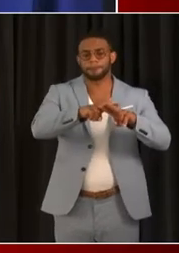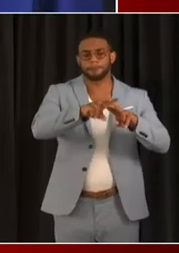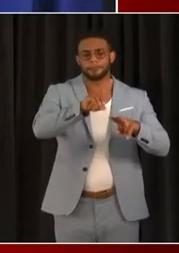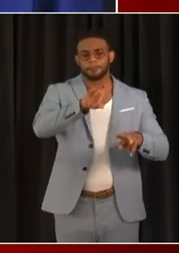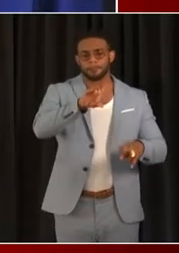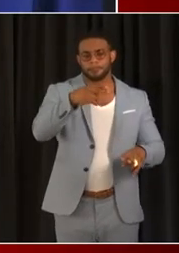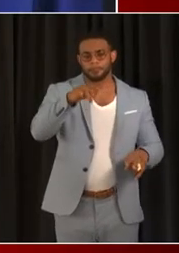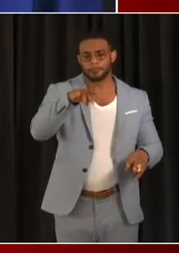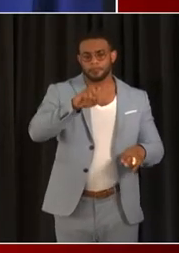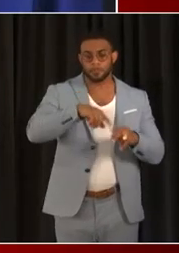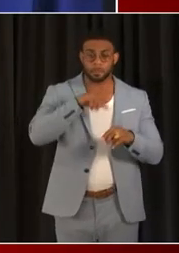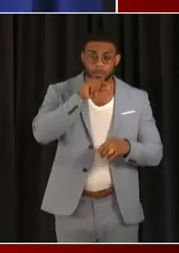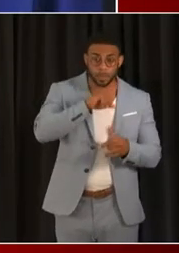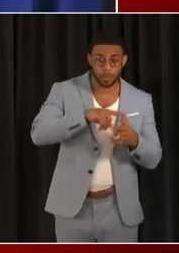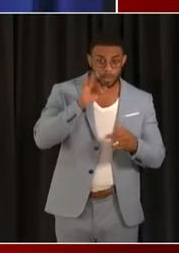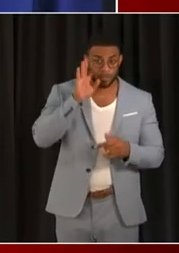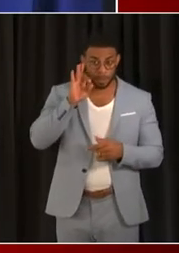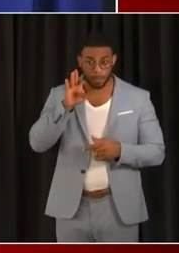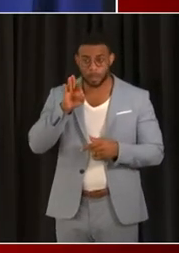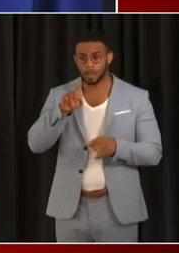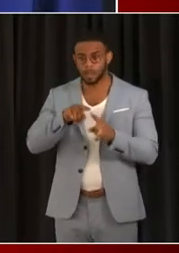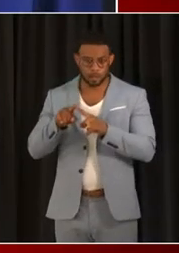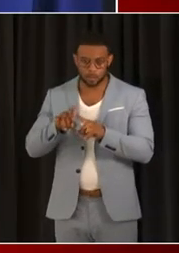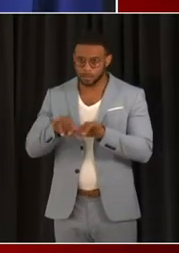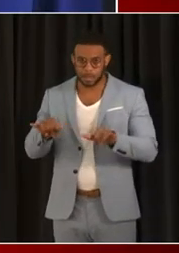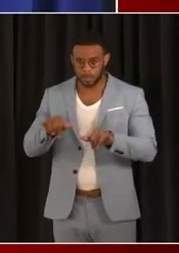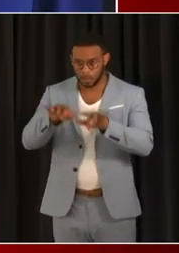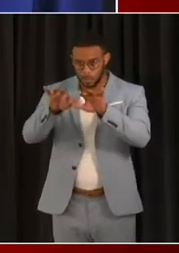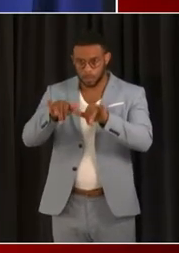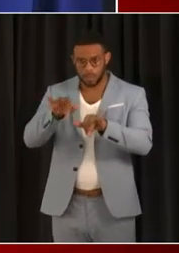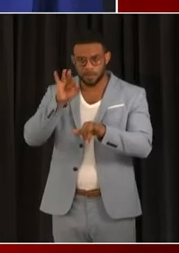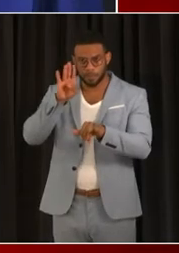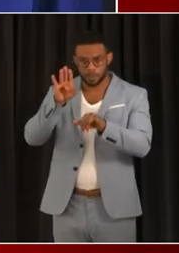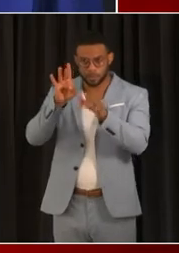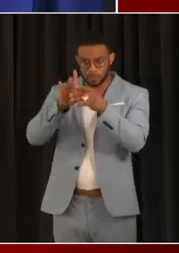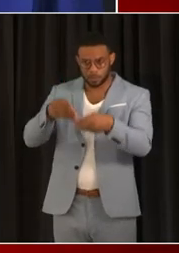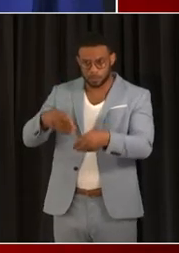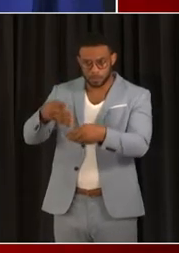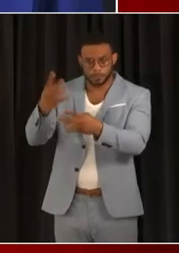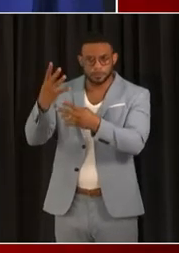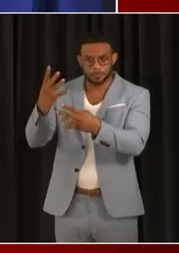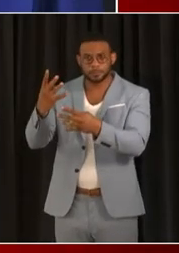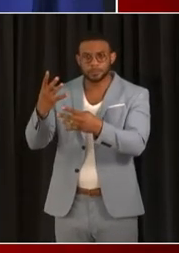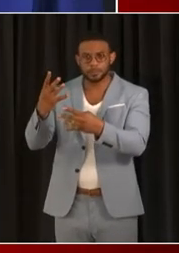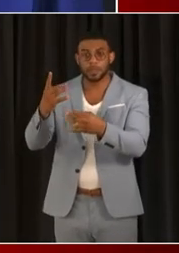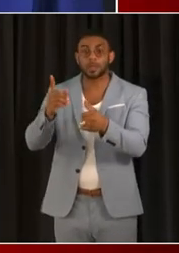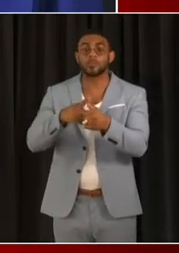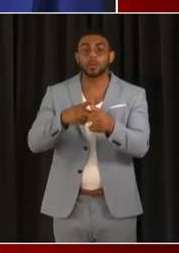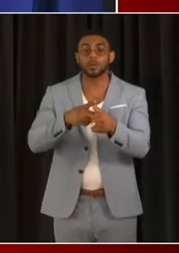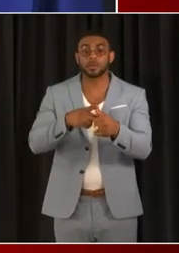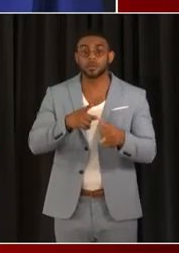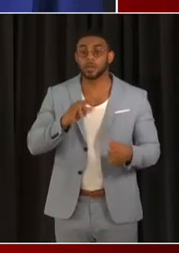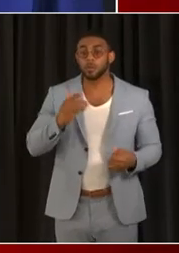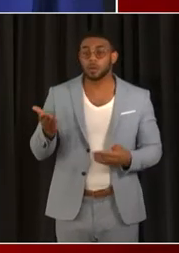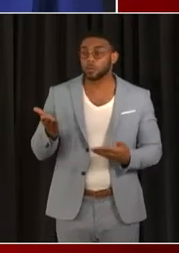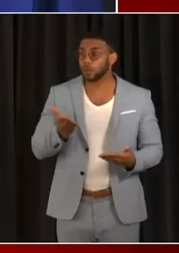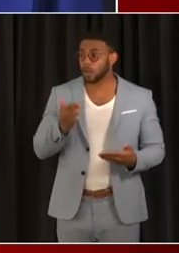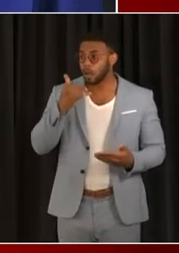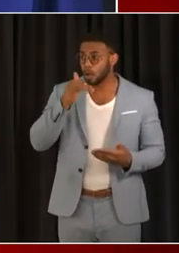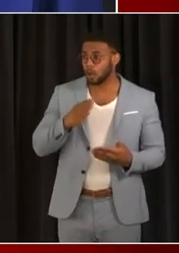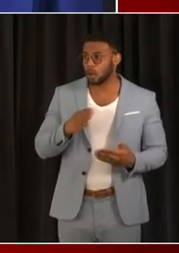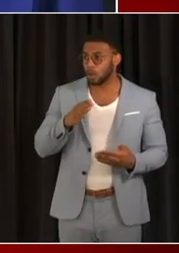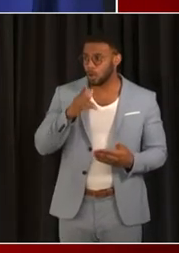hashtag DCHope on Twitter, or if you're on Facebook as well, or put it into the Facebook chat. So first up, I want to